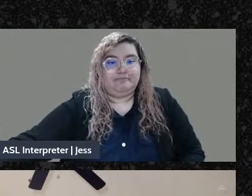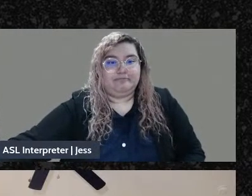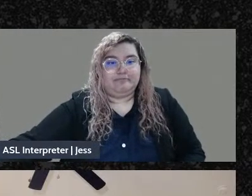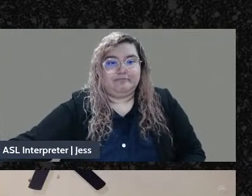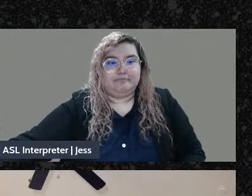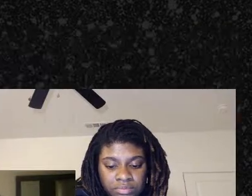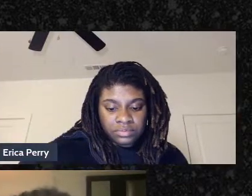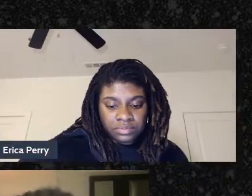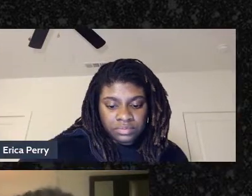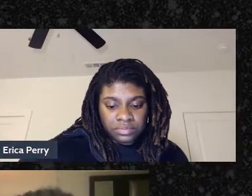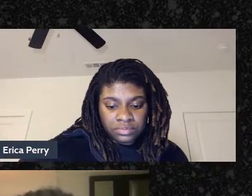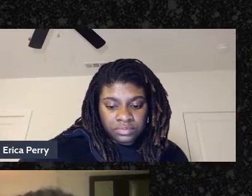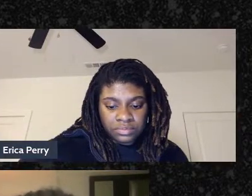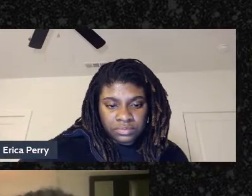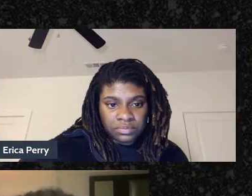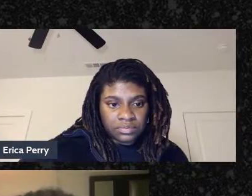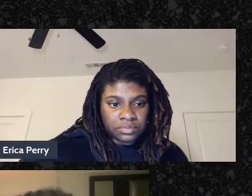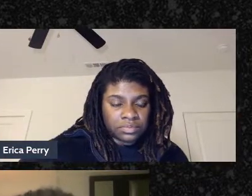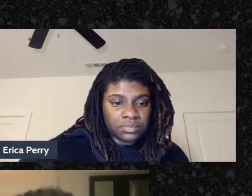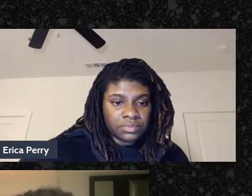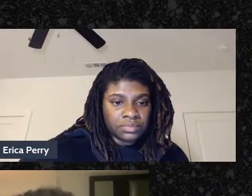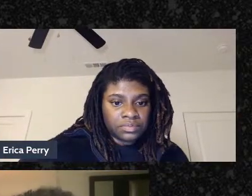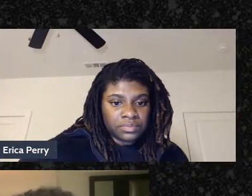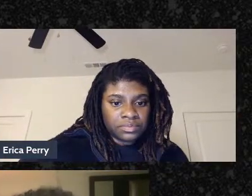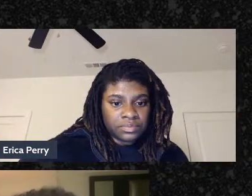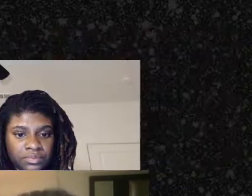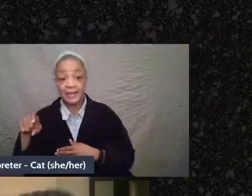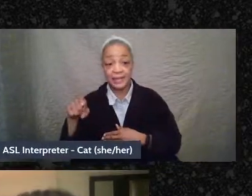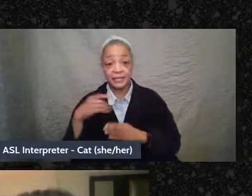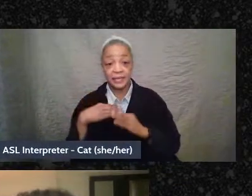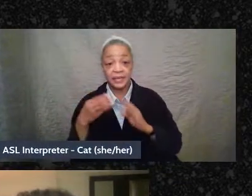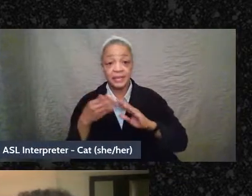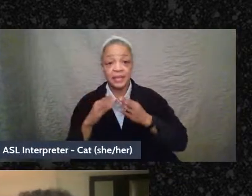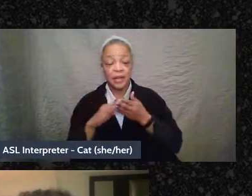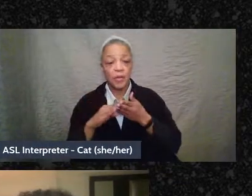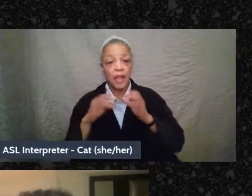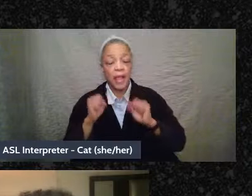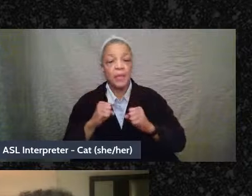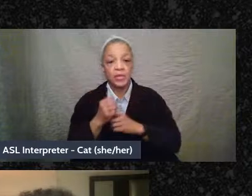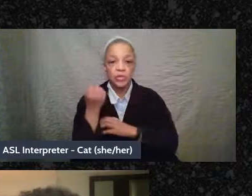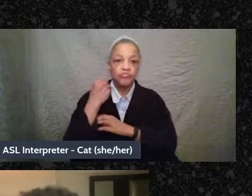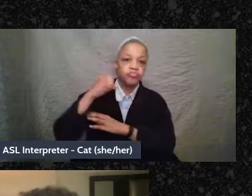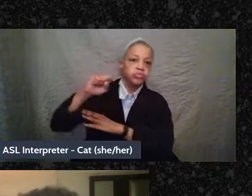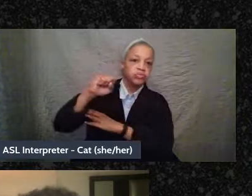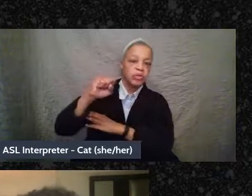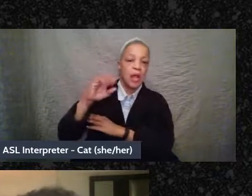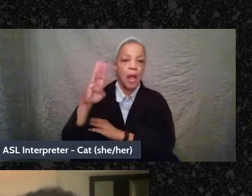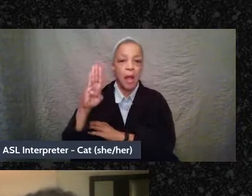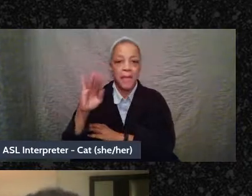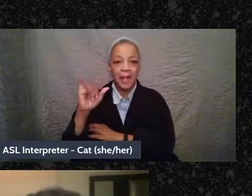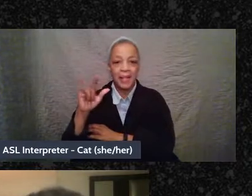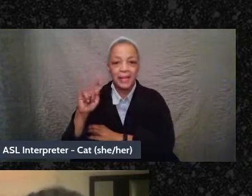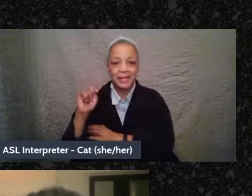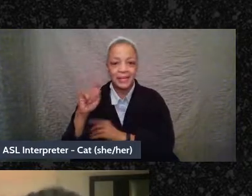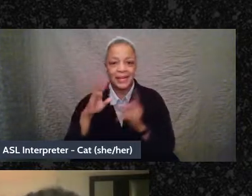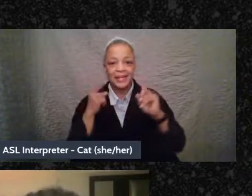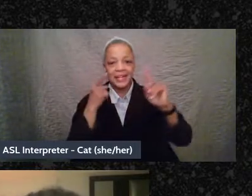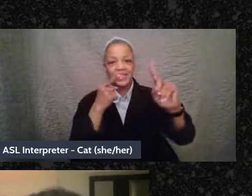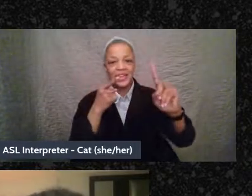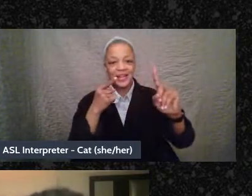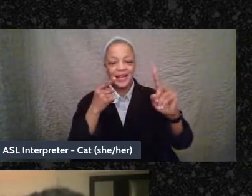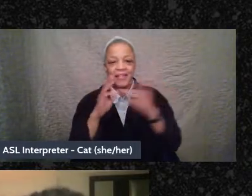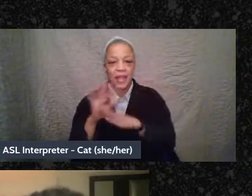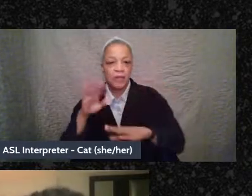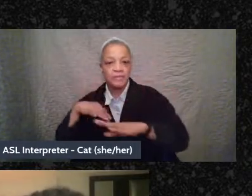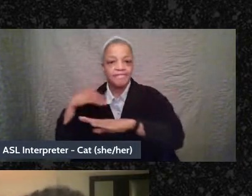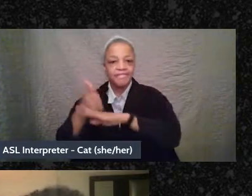Austin, organizers in the city of Austin, were able to fend off a ballot initiative that would have enshrined a requirement in